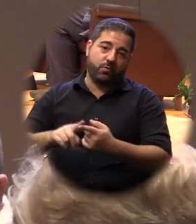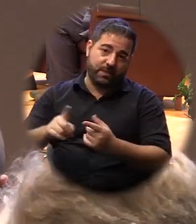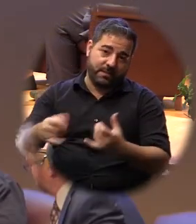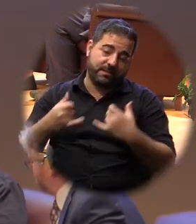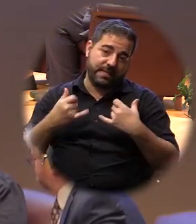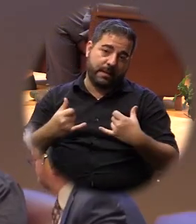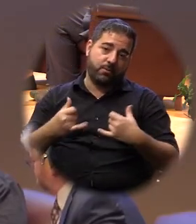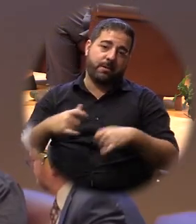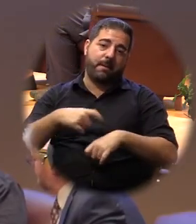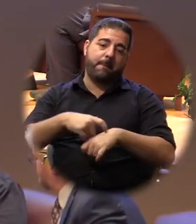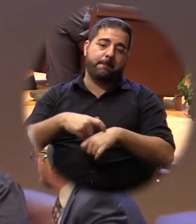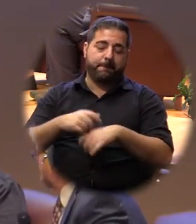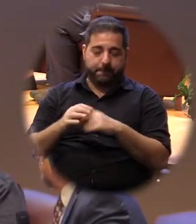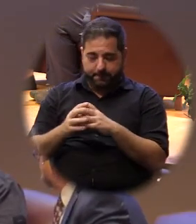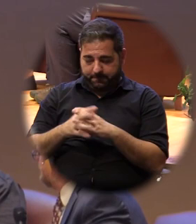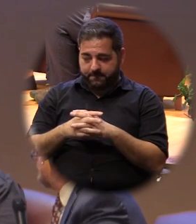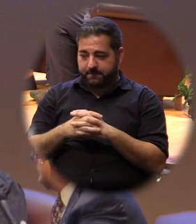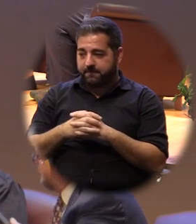context.